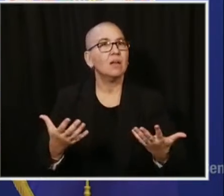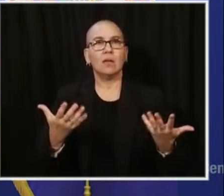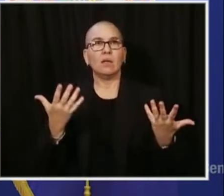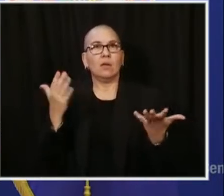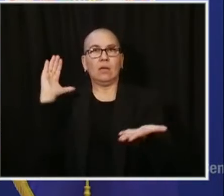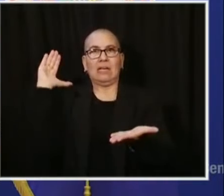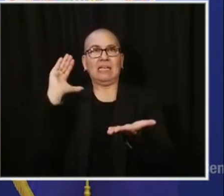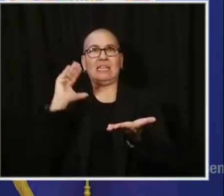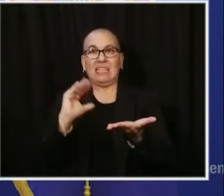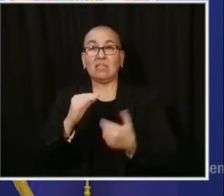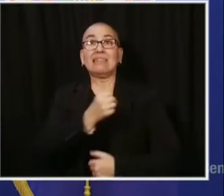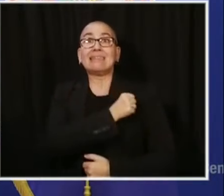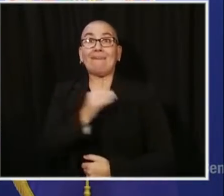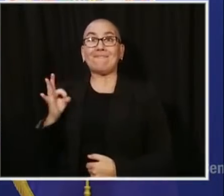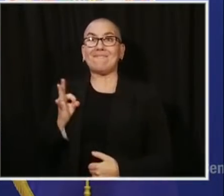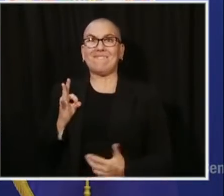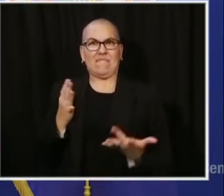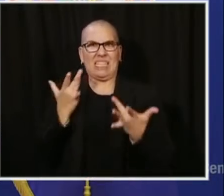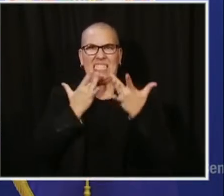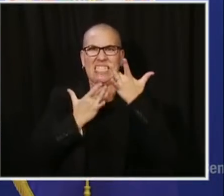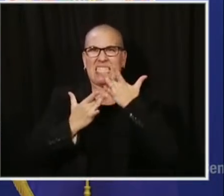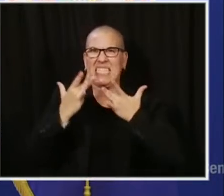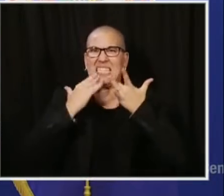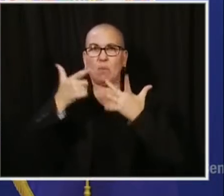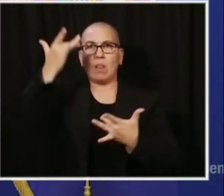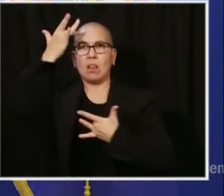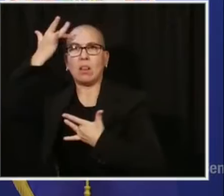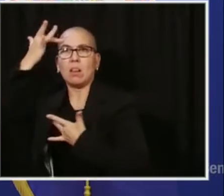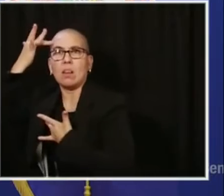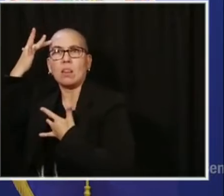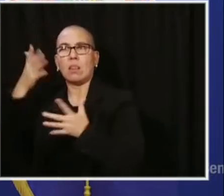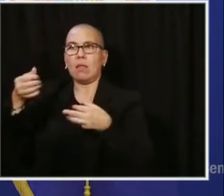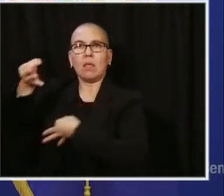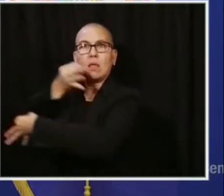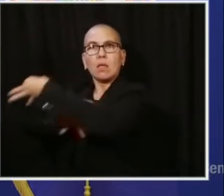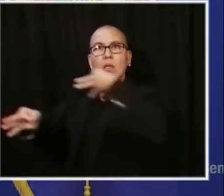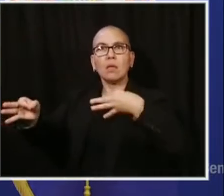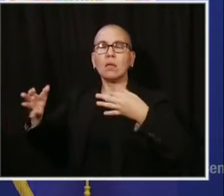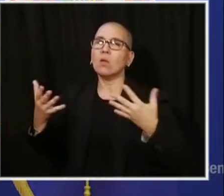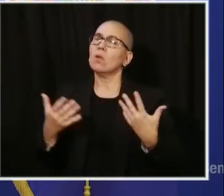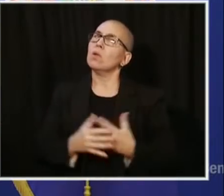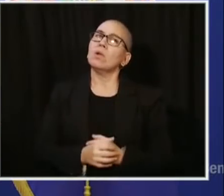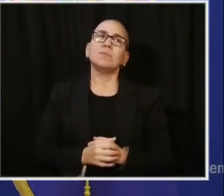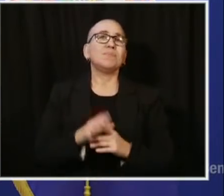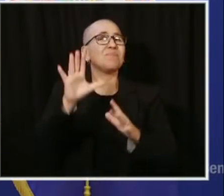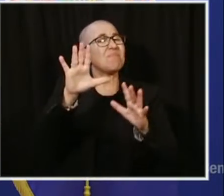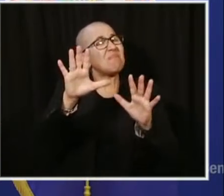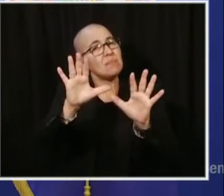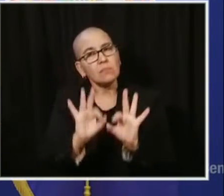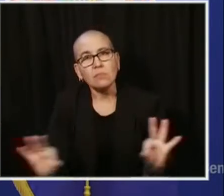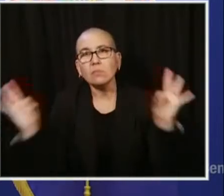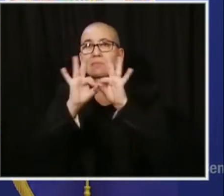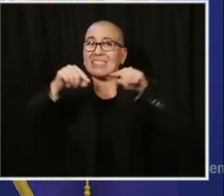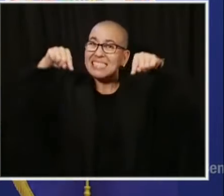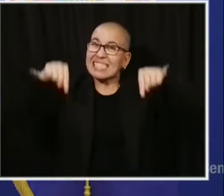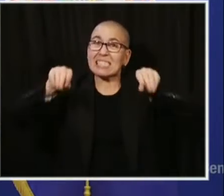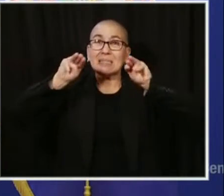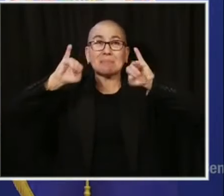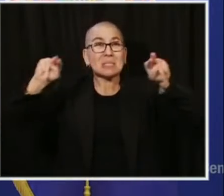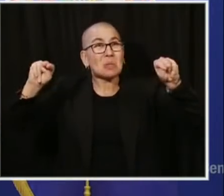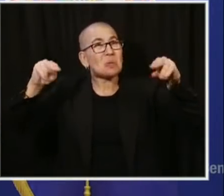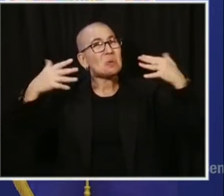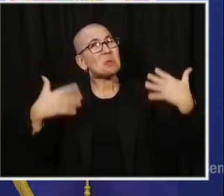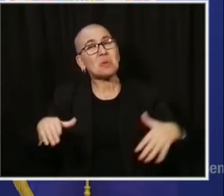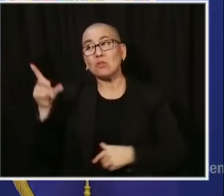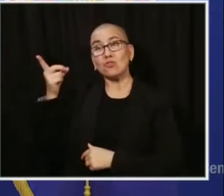to provide the care necessary. And again, Minnesota, and it's a testament to folks like Dr. Morrison Gorlick, who will be up here in a